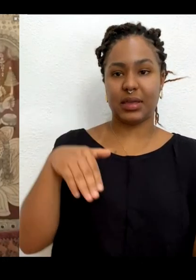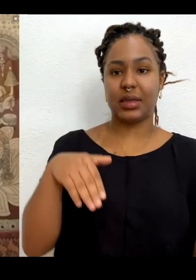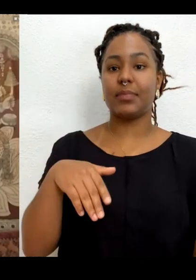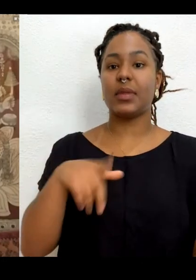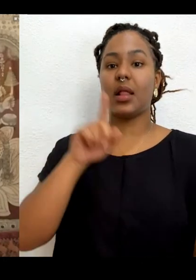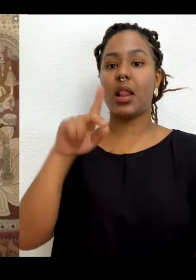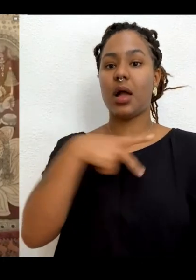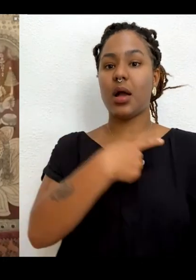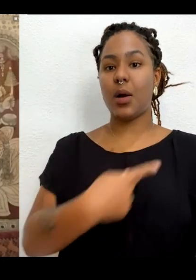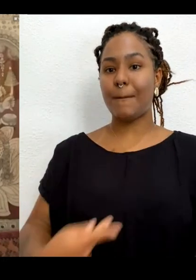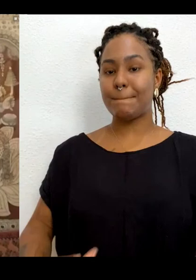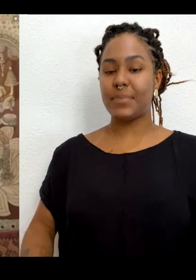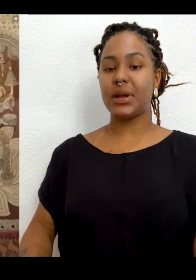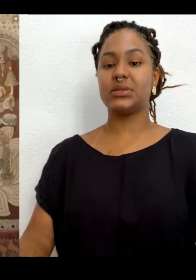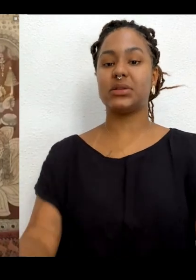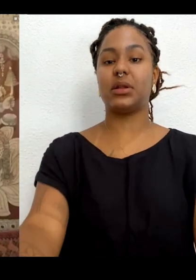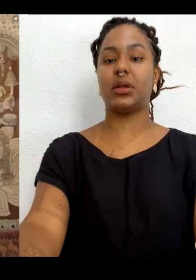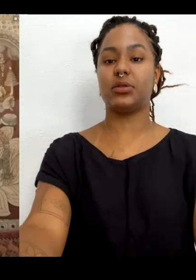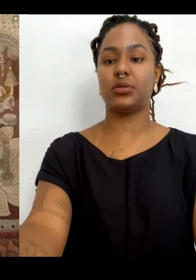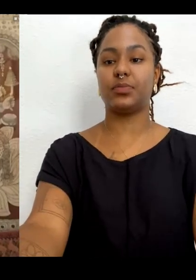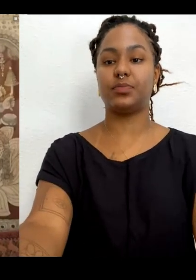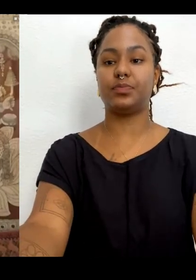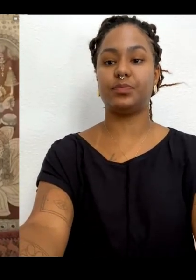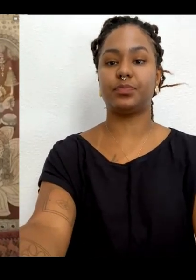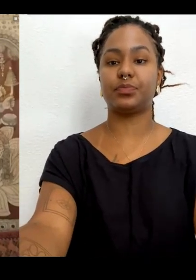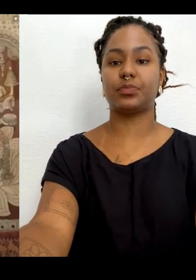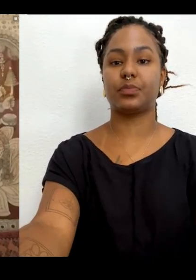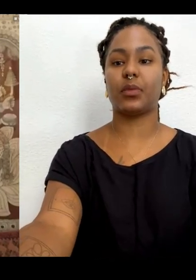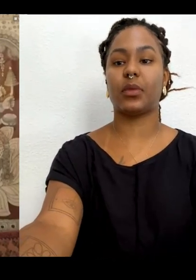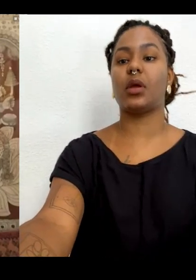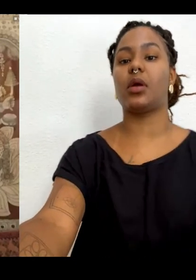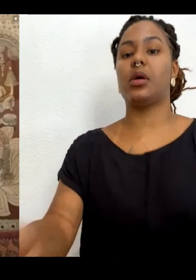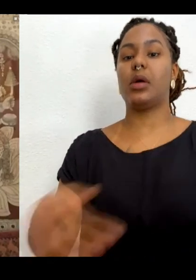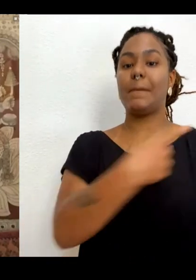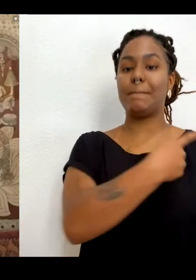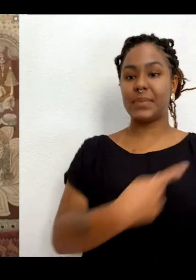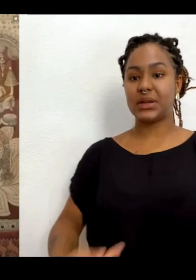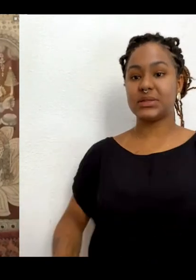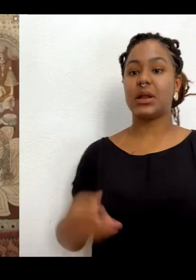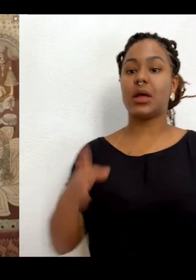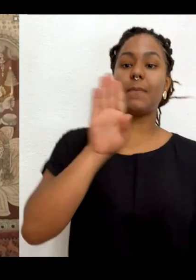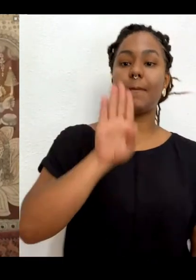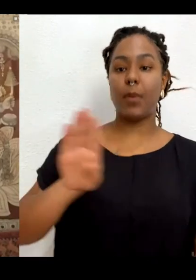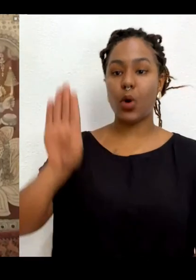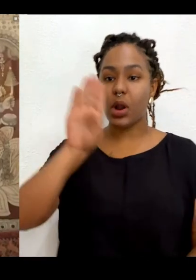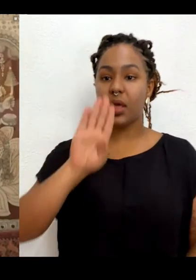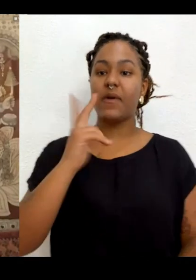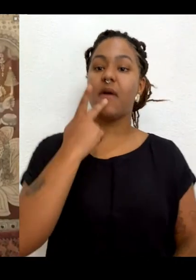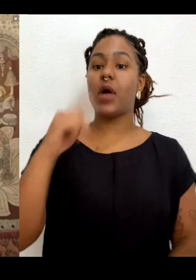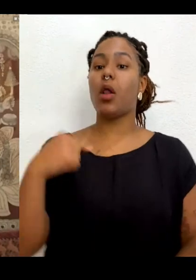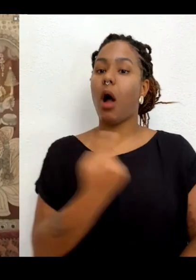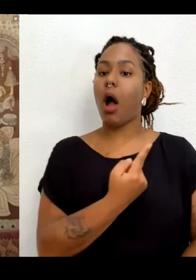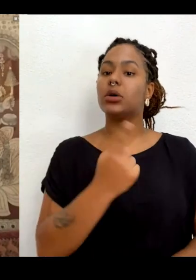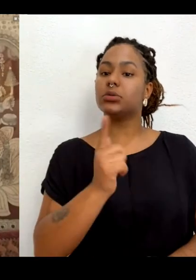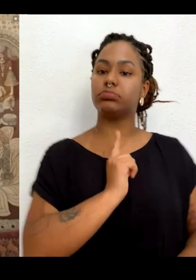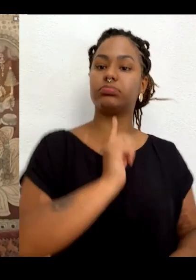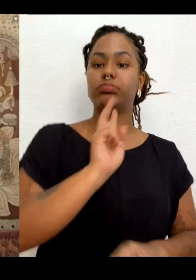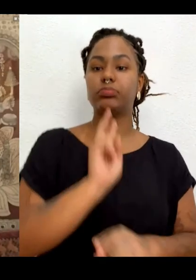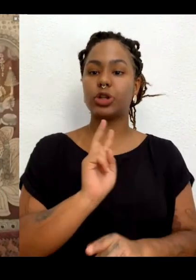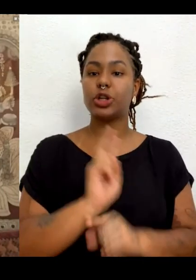not the rights of the polluters and I'm going to go back to Bolivia and call the citizens of the world and we will